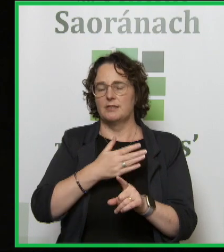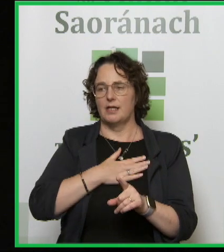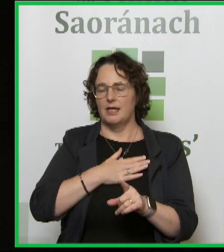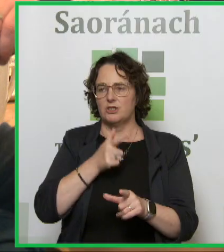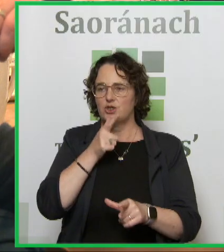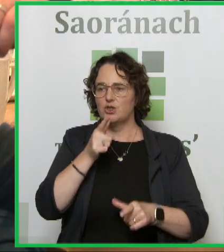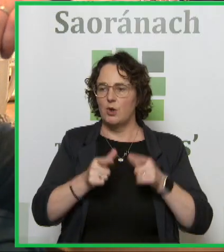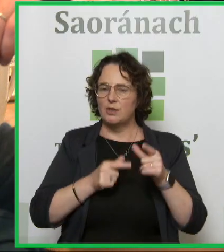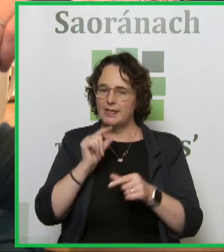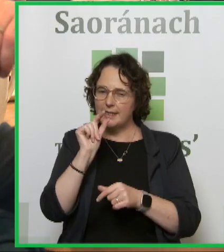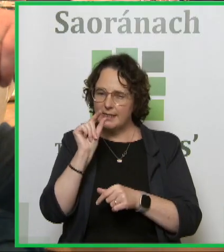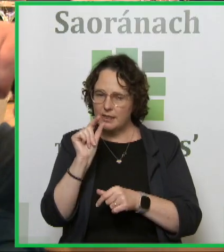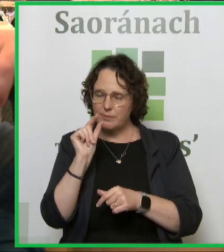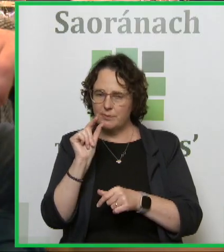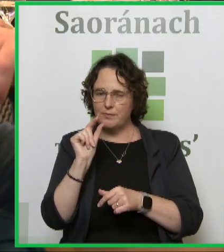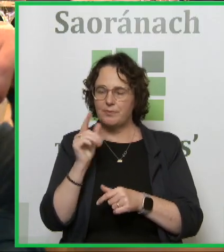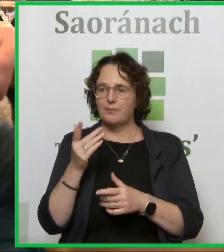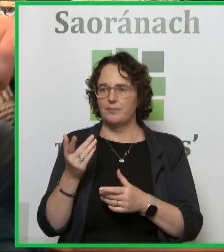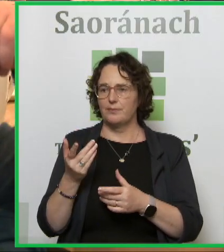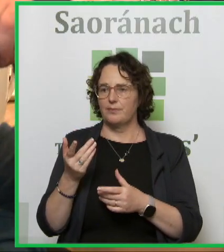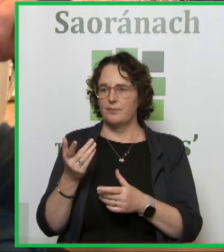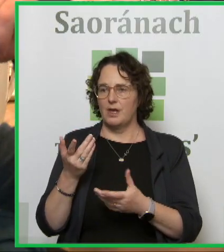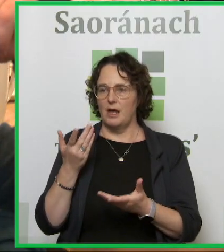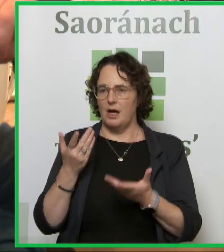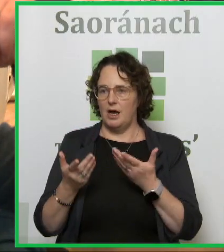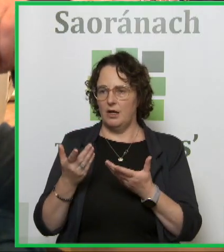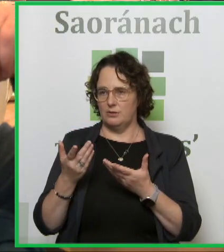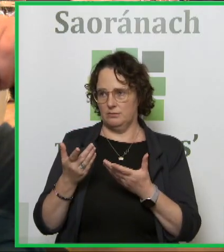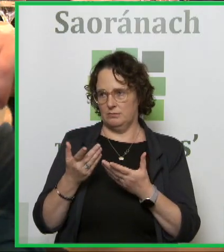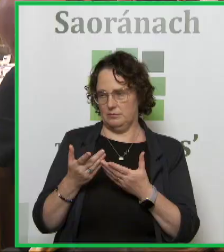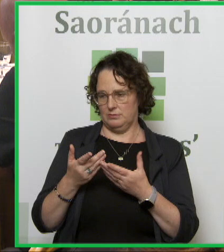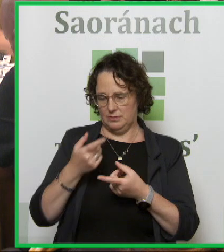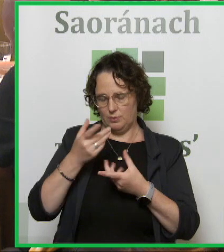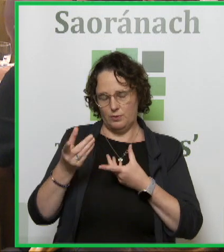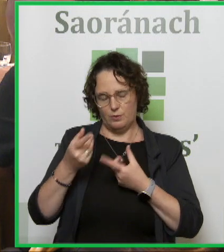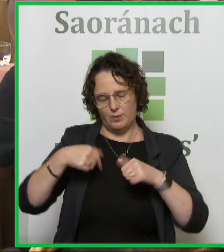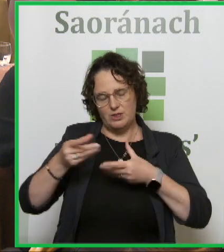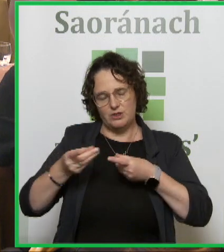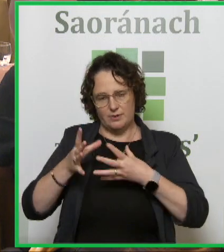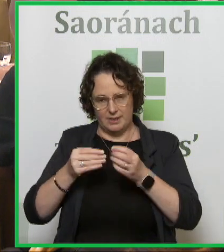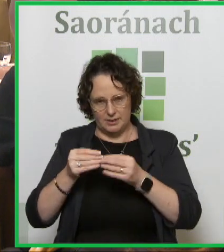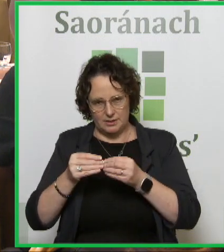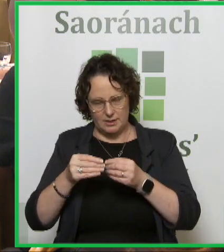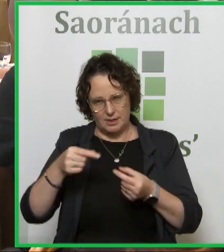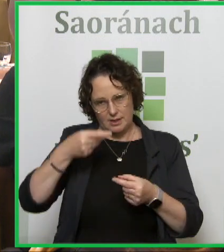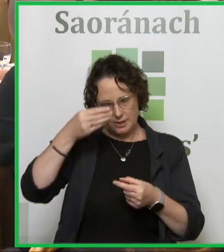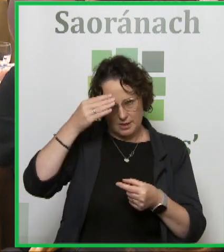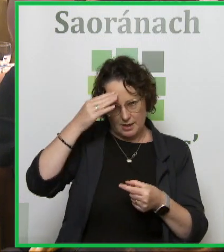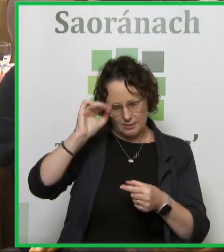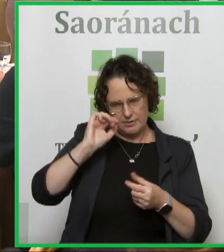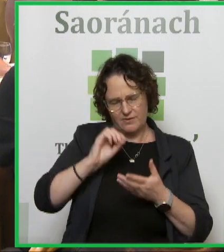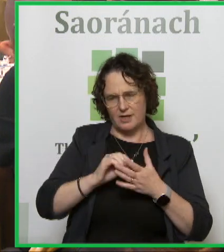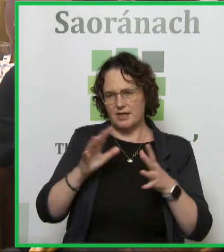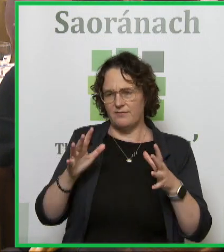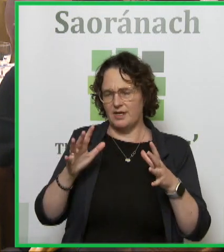bit about how things get done. In Ireland, we have a very crowded landscape, it has